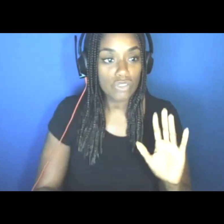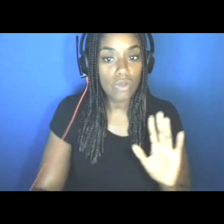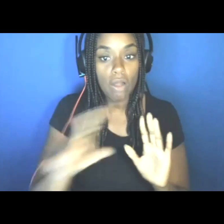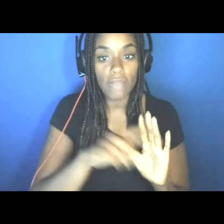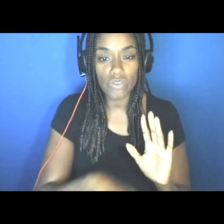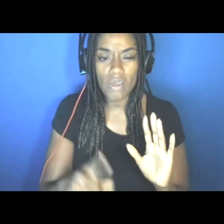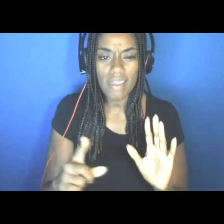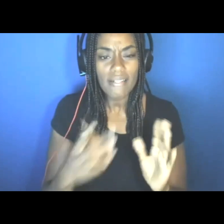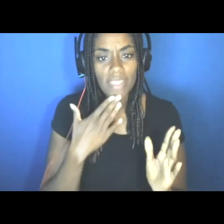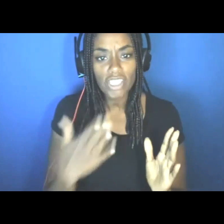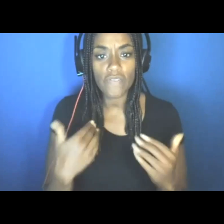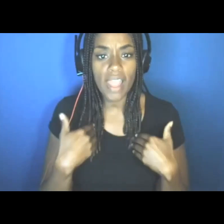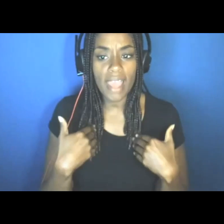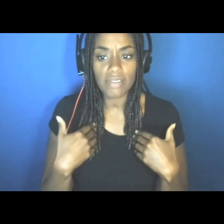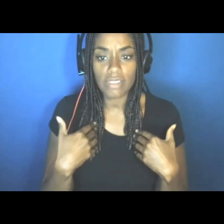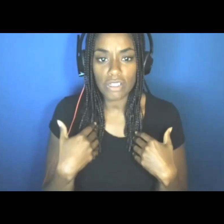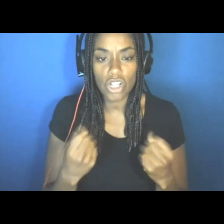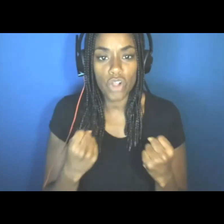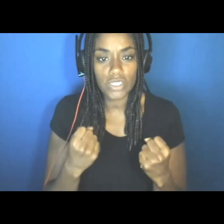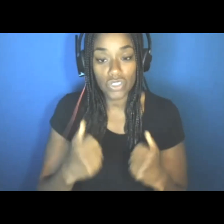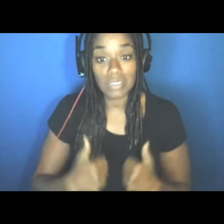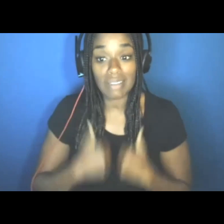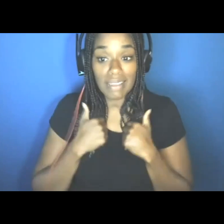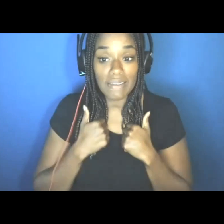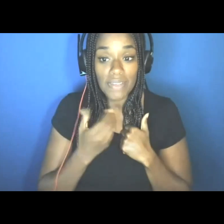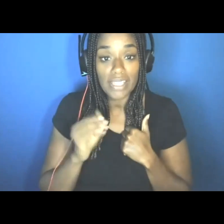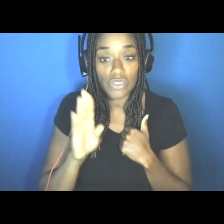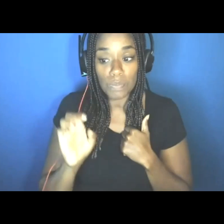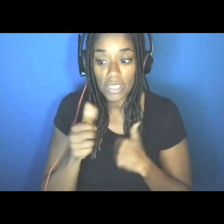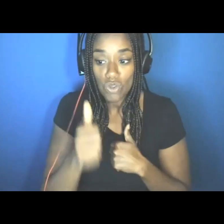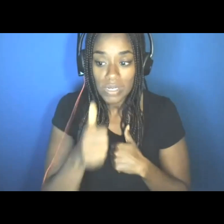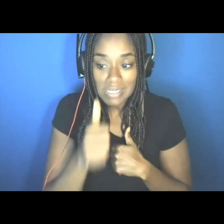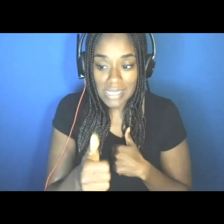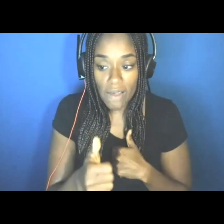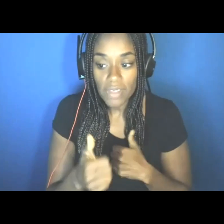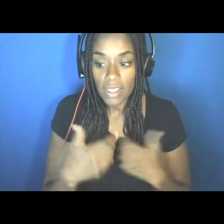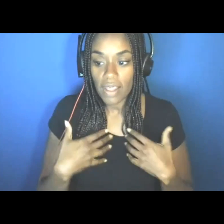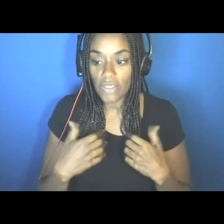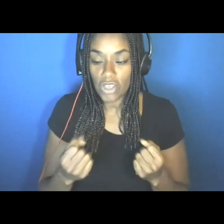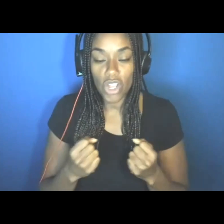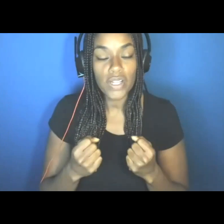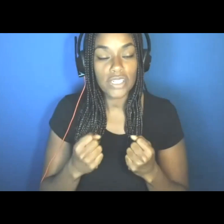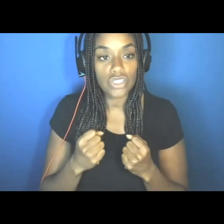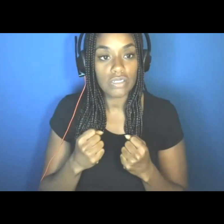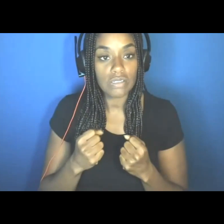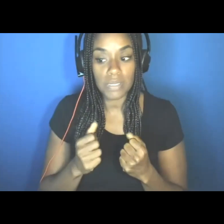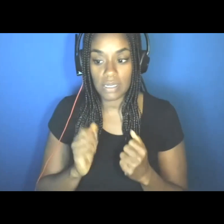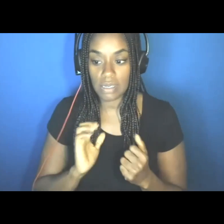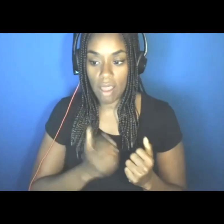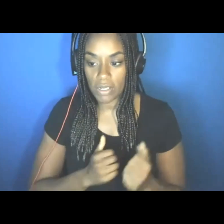and the courage to be yourself, and our courage to be ourselves as a collective.